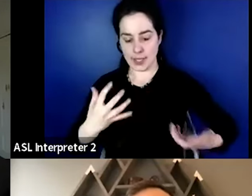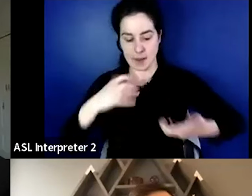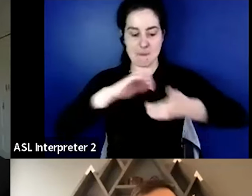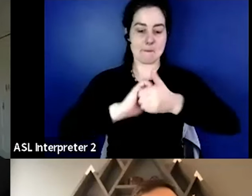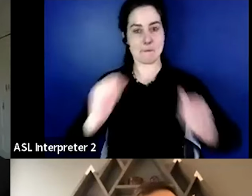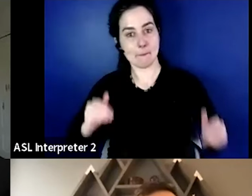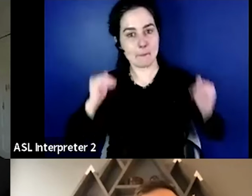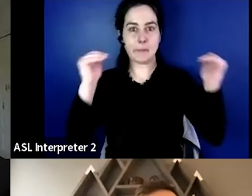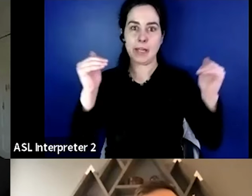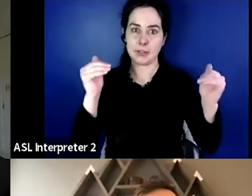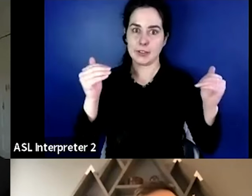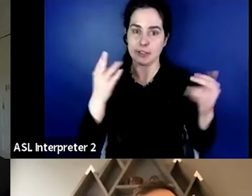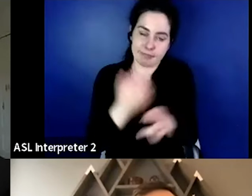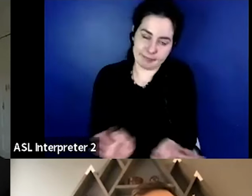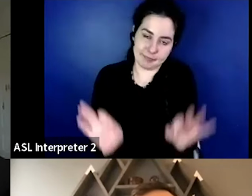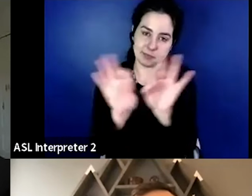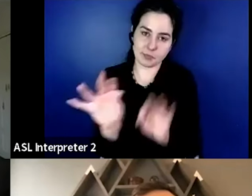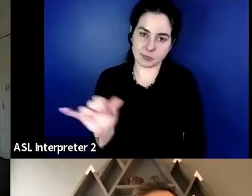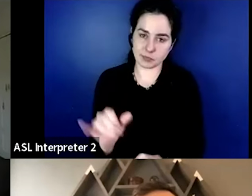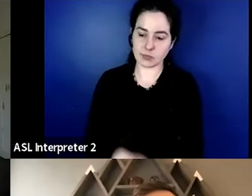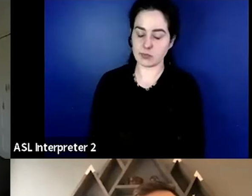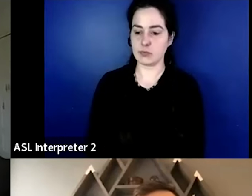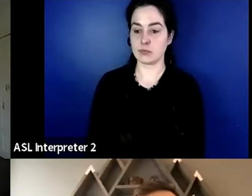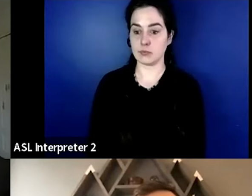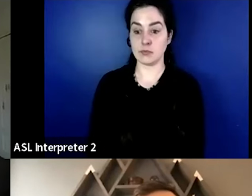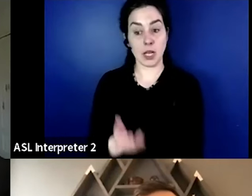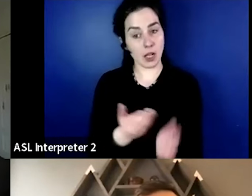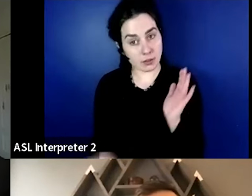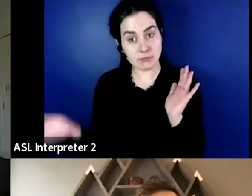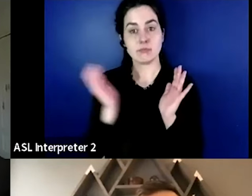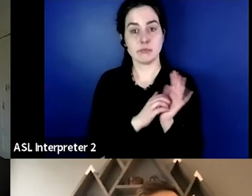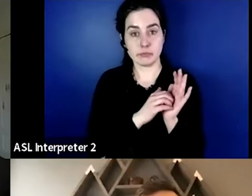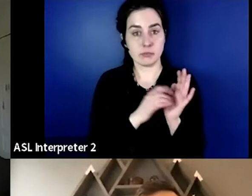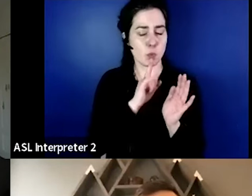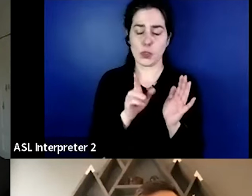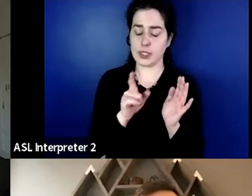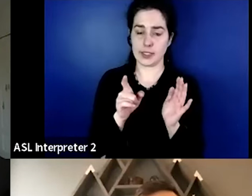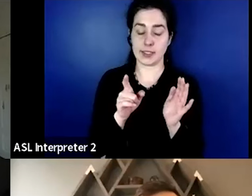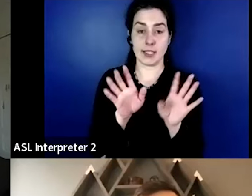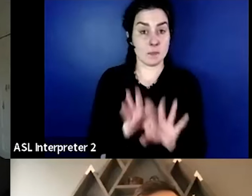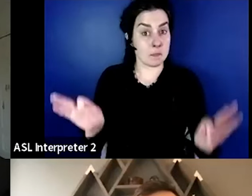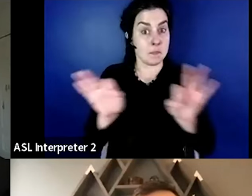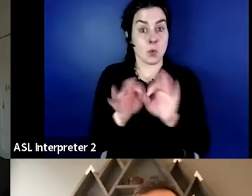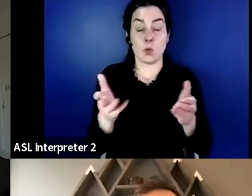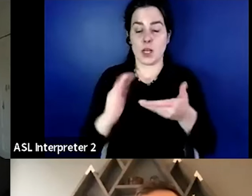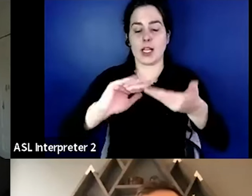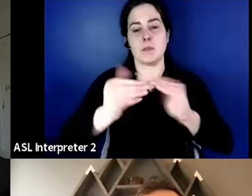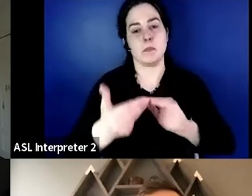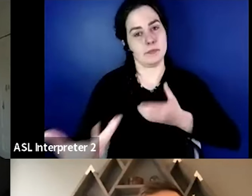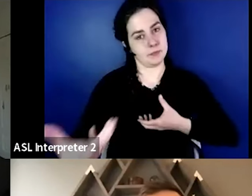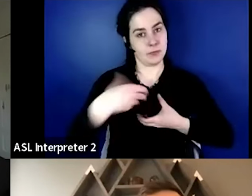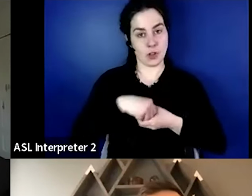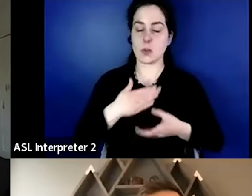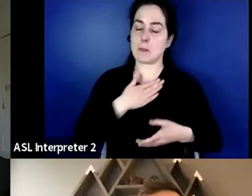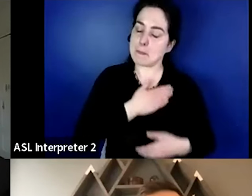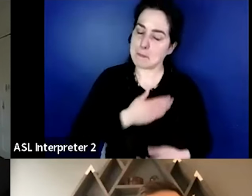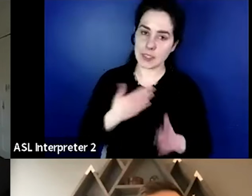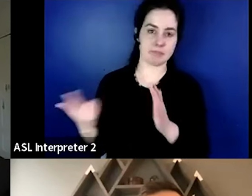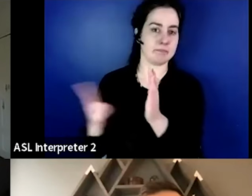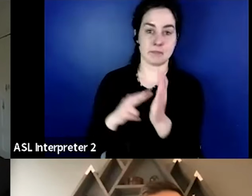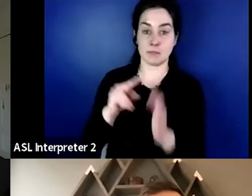naming. But I think, again, you know, we really do need the community to be a part of this. So please sign up for the newsletter. That's really the